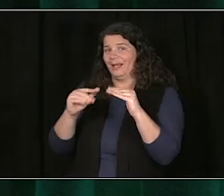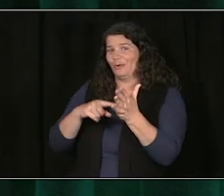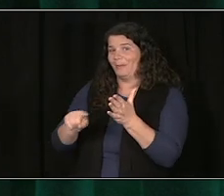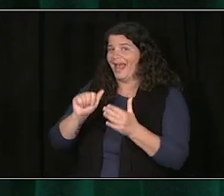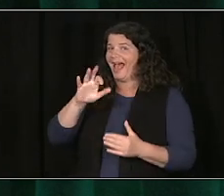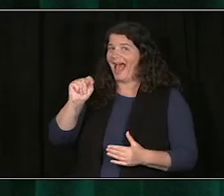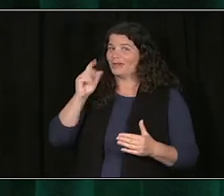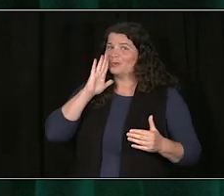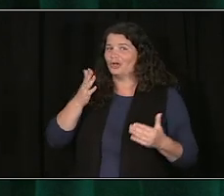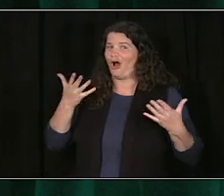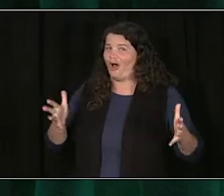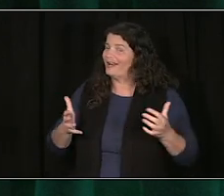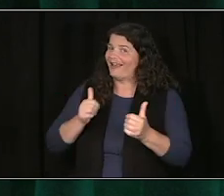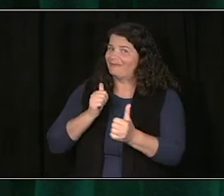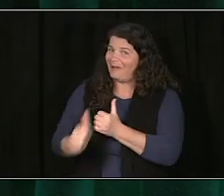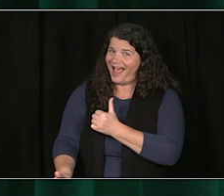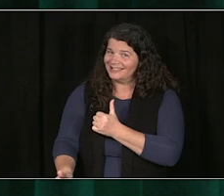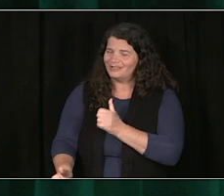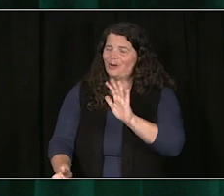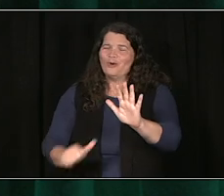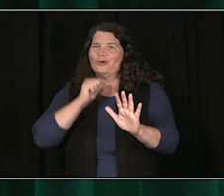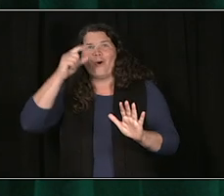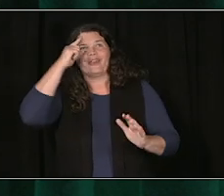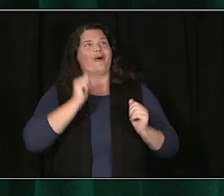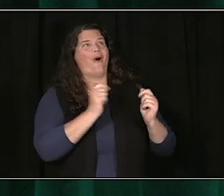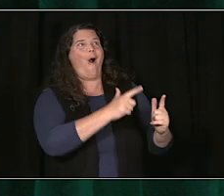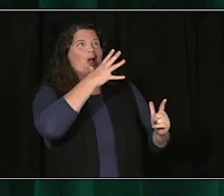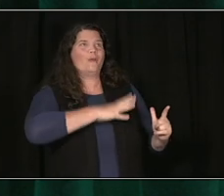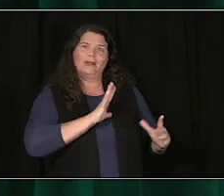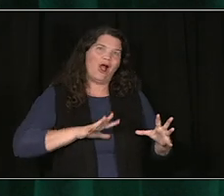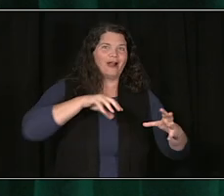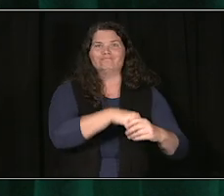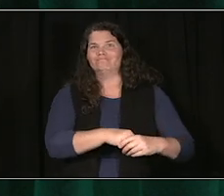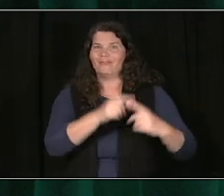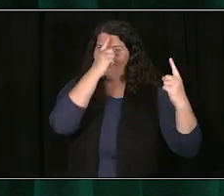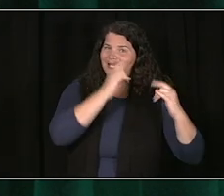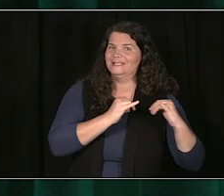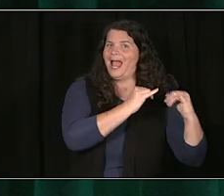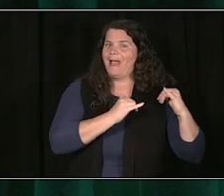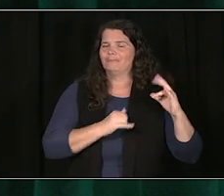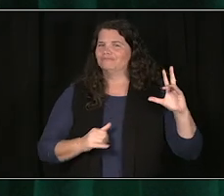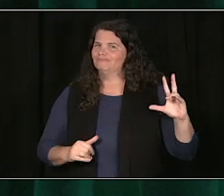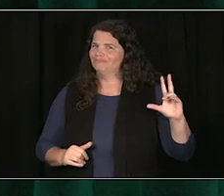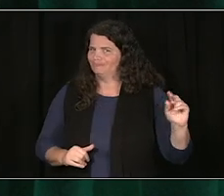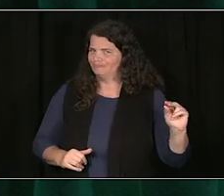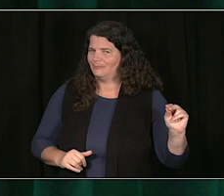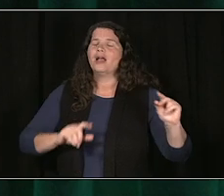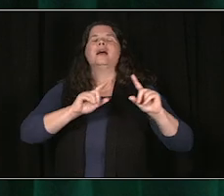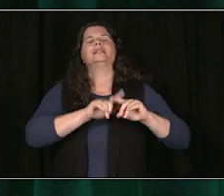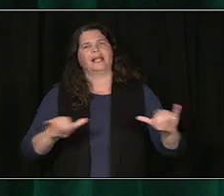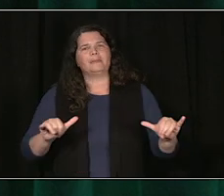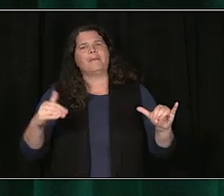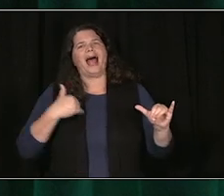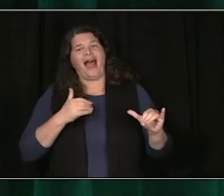right? So let's not be fooled that all women are thinking the same way. But I think that having so many women in